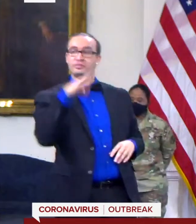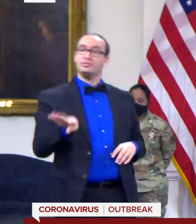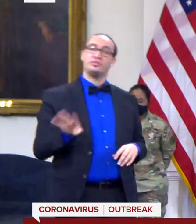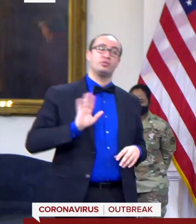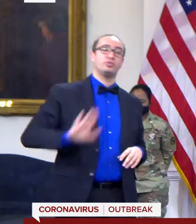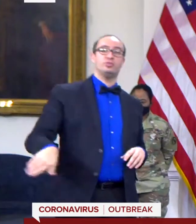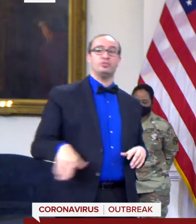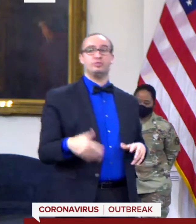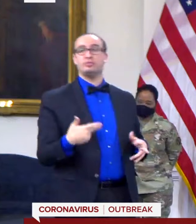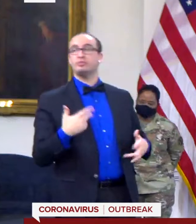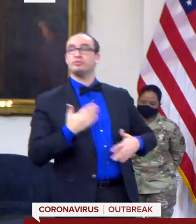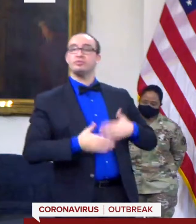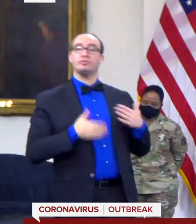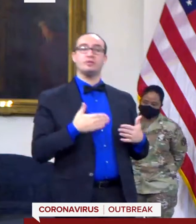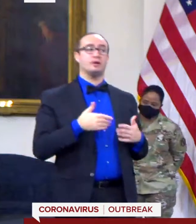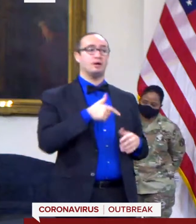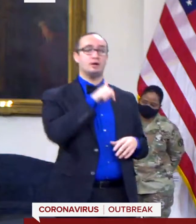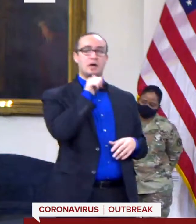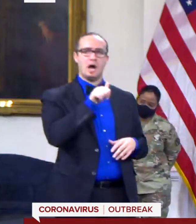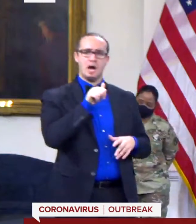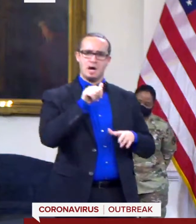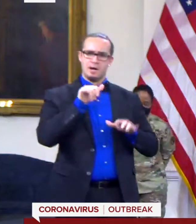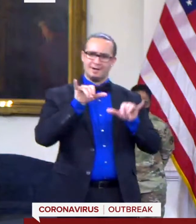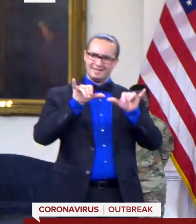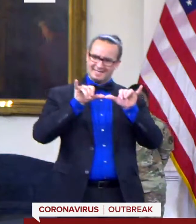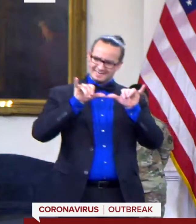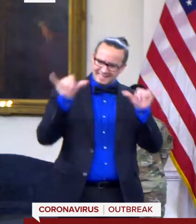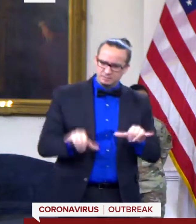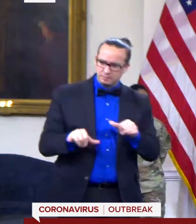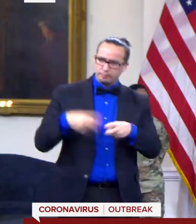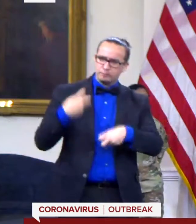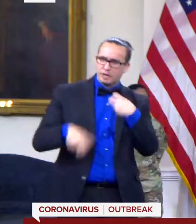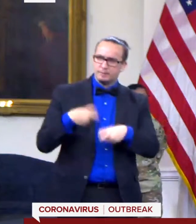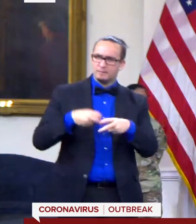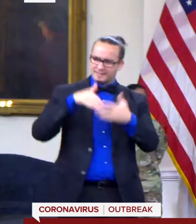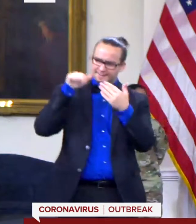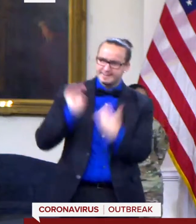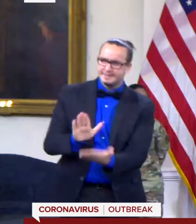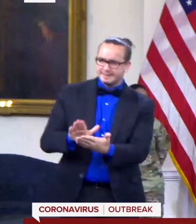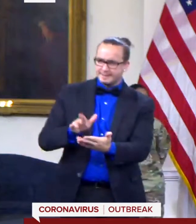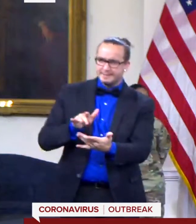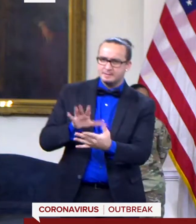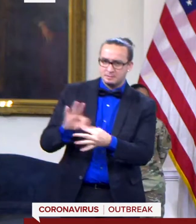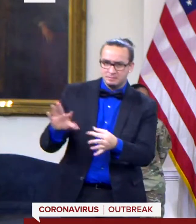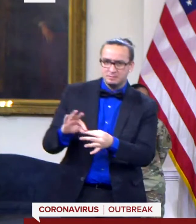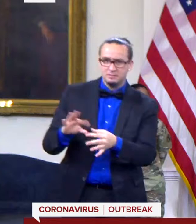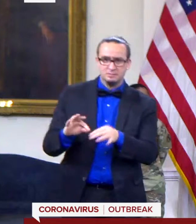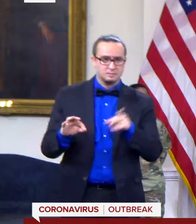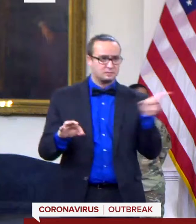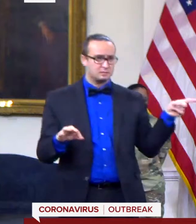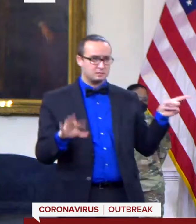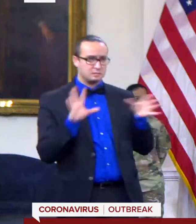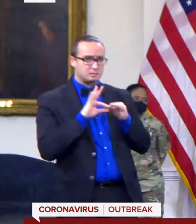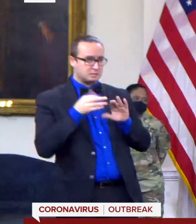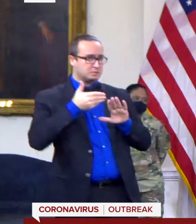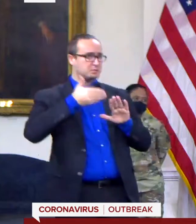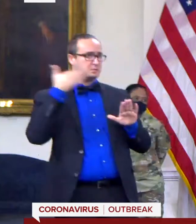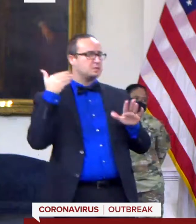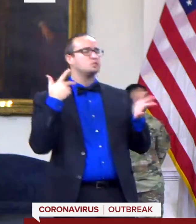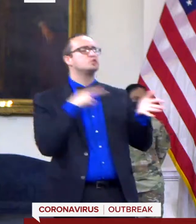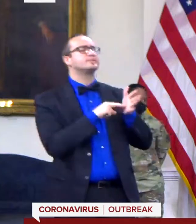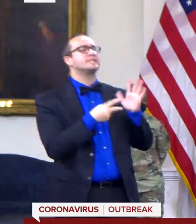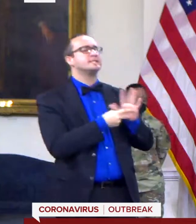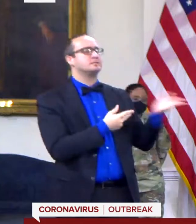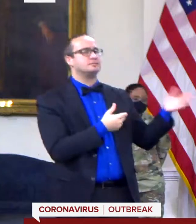that we're clearly addressing, but the way you've spoken about it, can you kind of clarify what you mean? I use the exact same words